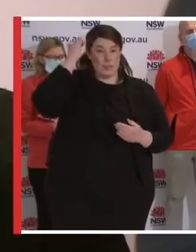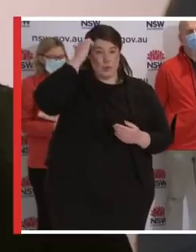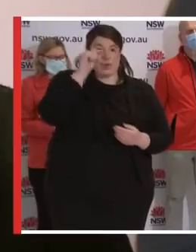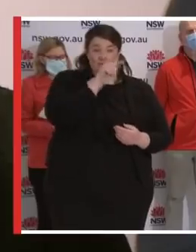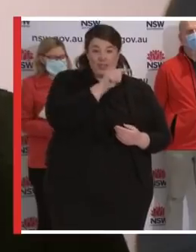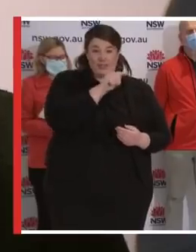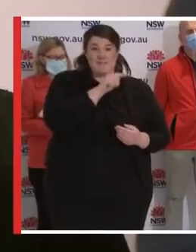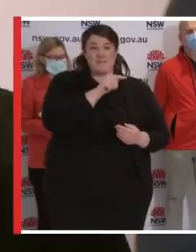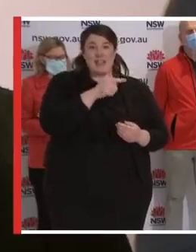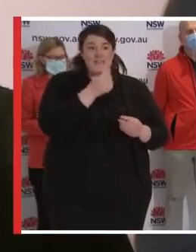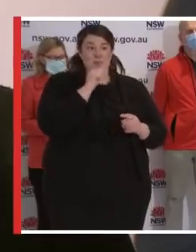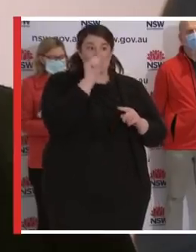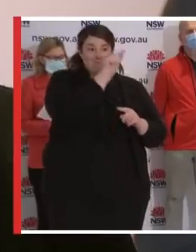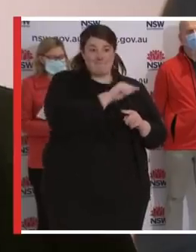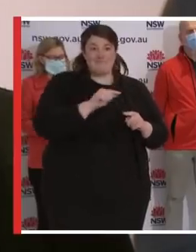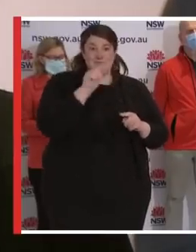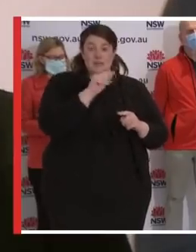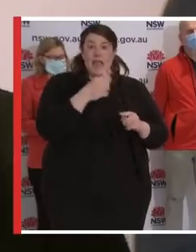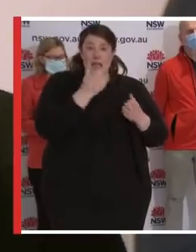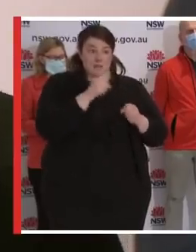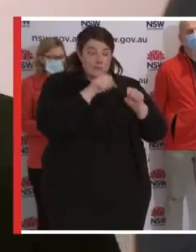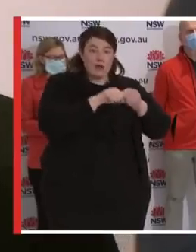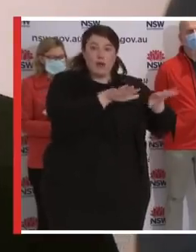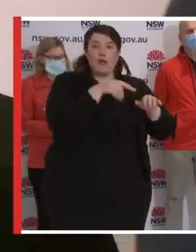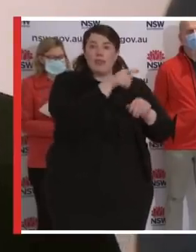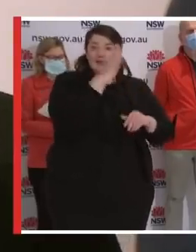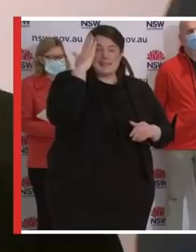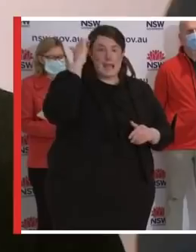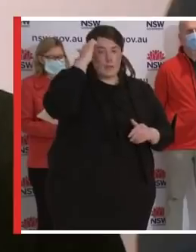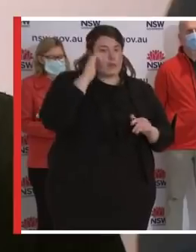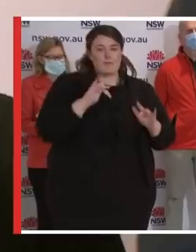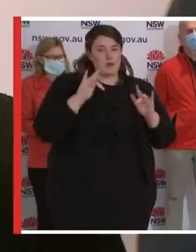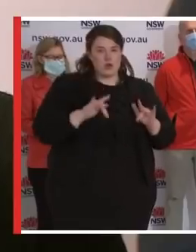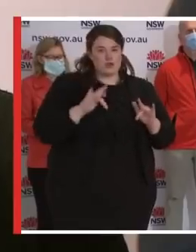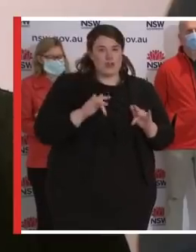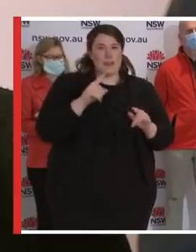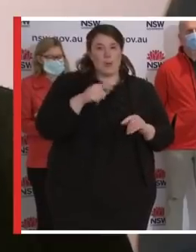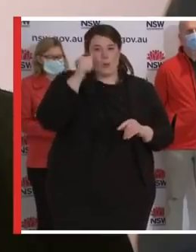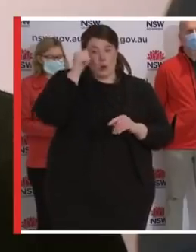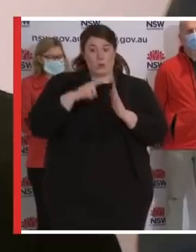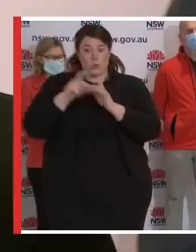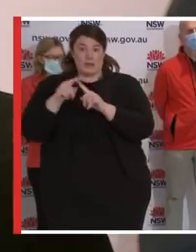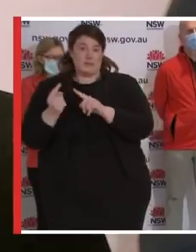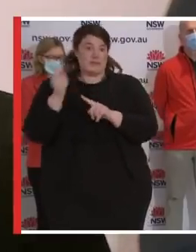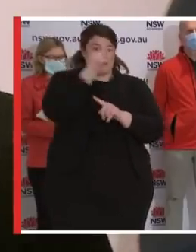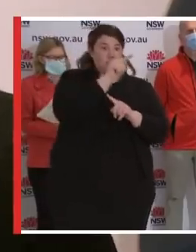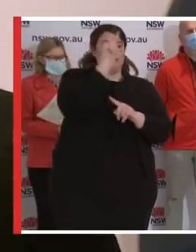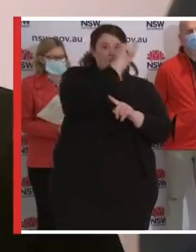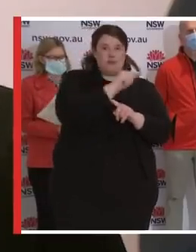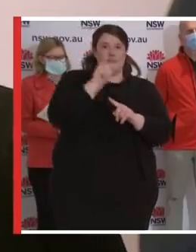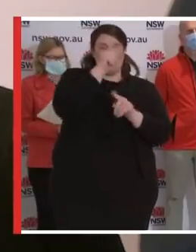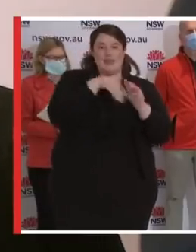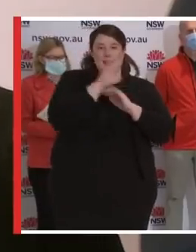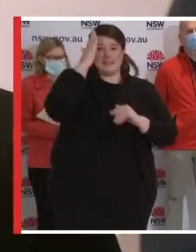yet, but we do know the person went from Newcastle to Tamworth and visited a number of locations. So as a precaution, the